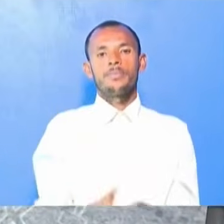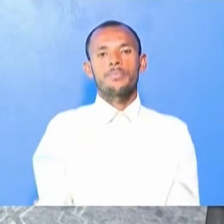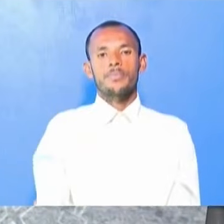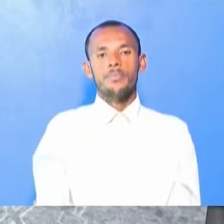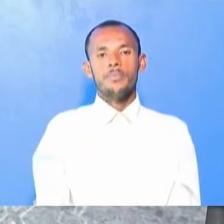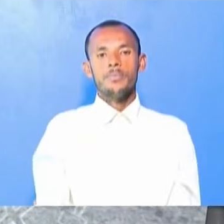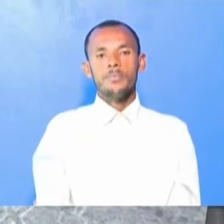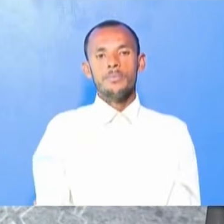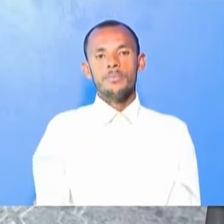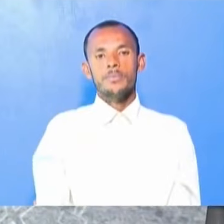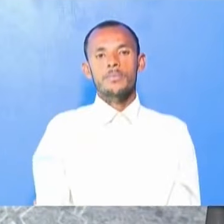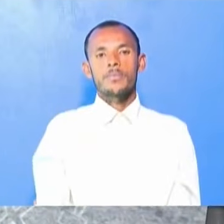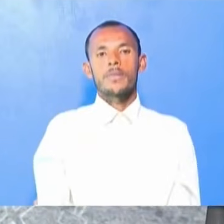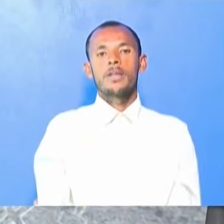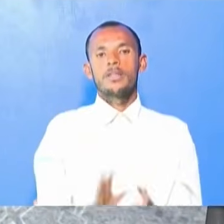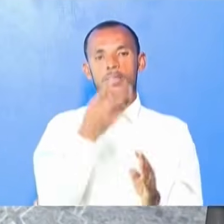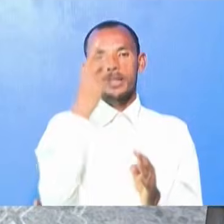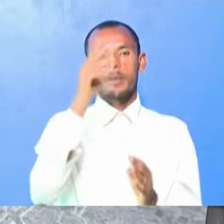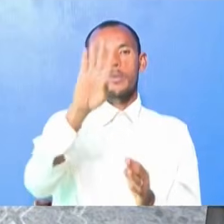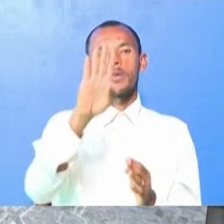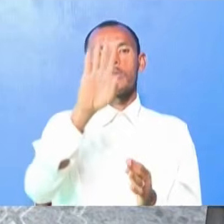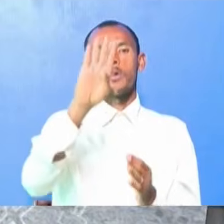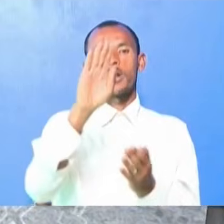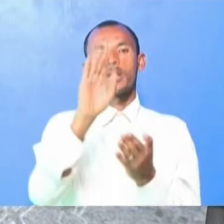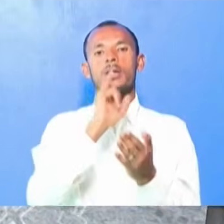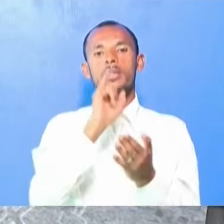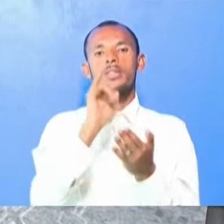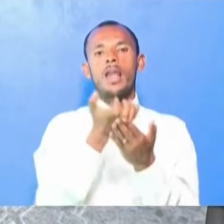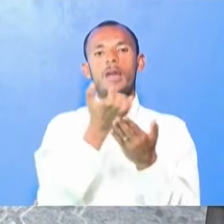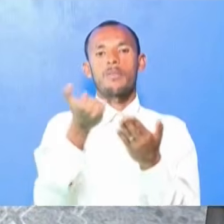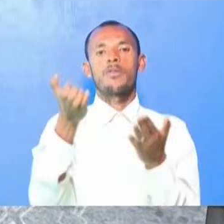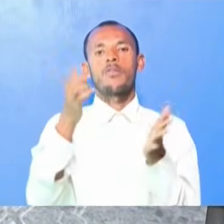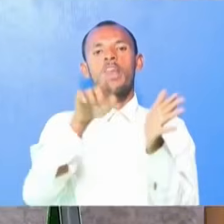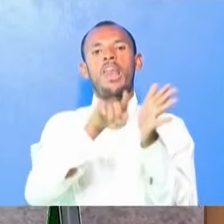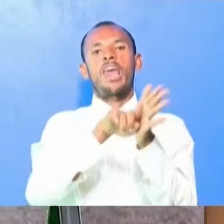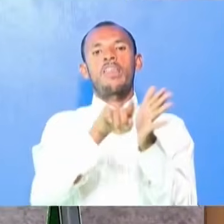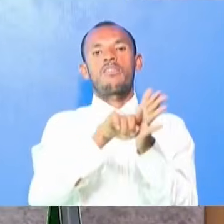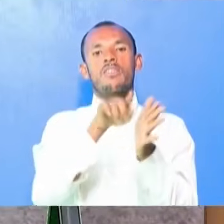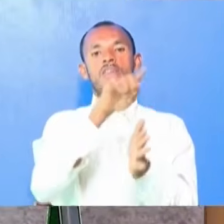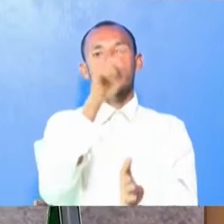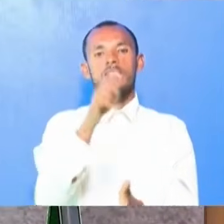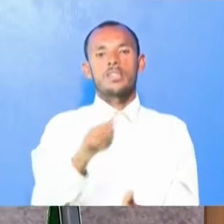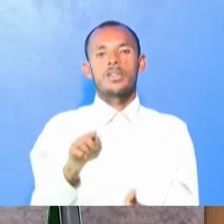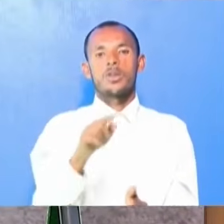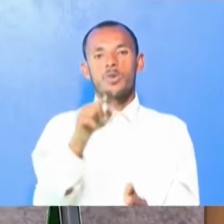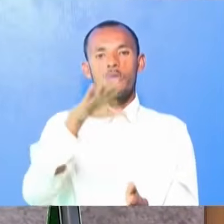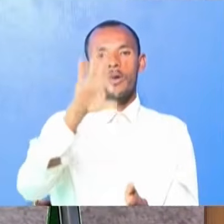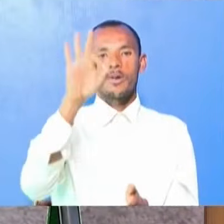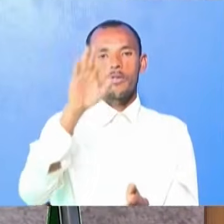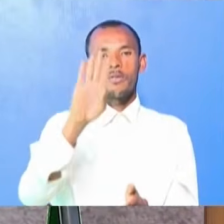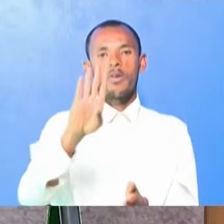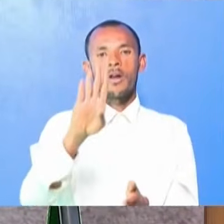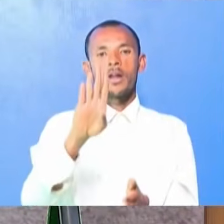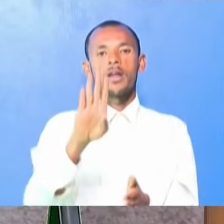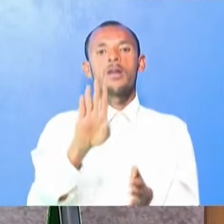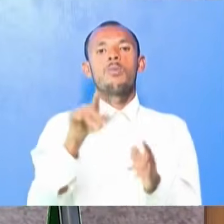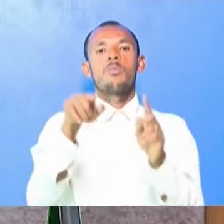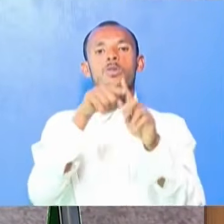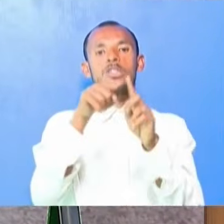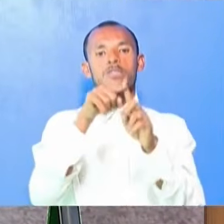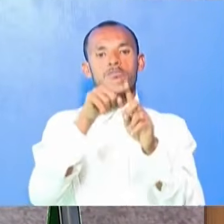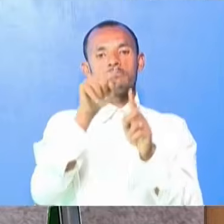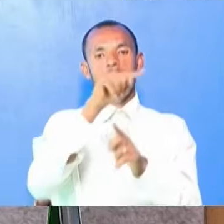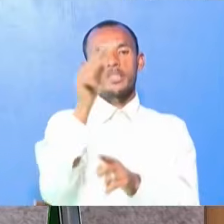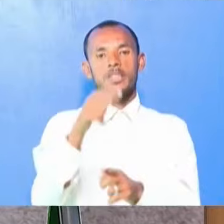Let's see this one. 4 is an element of negative integer. You will find 4 here on set of positive